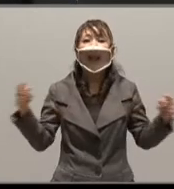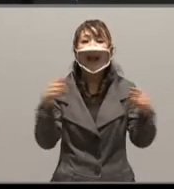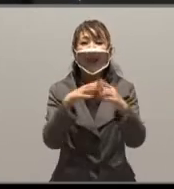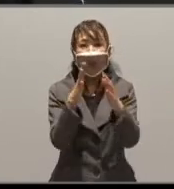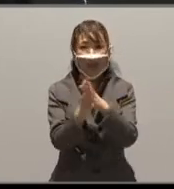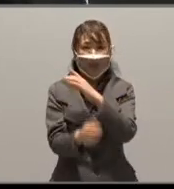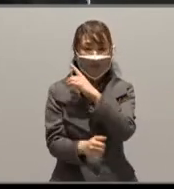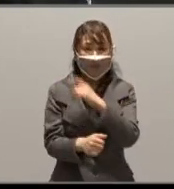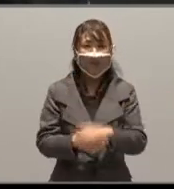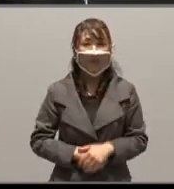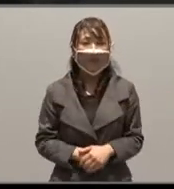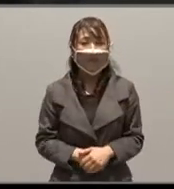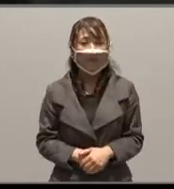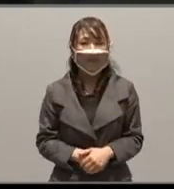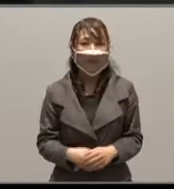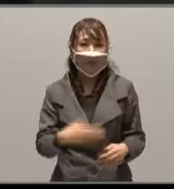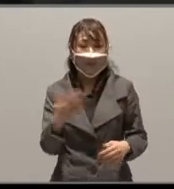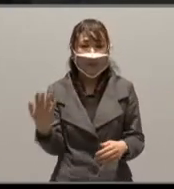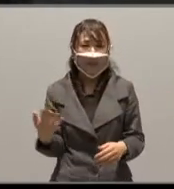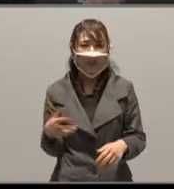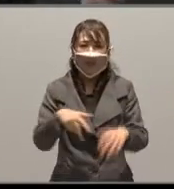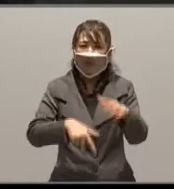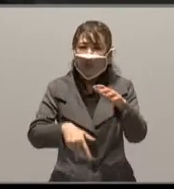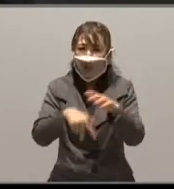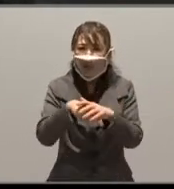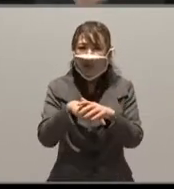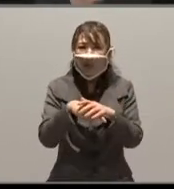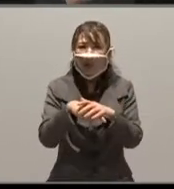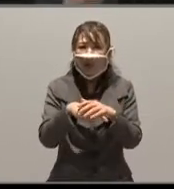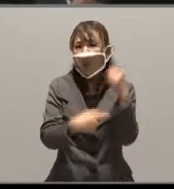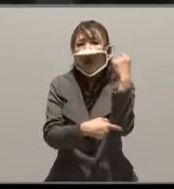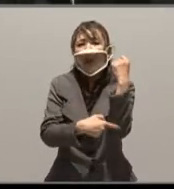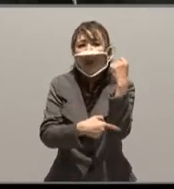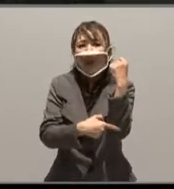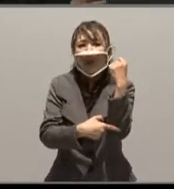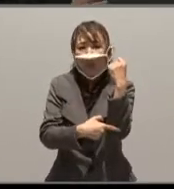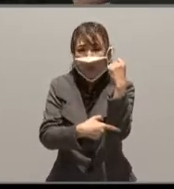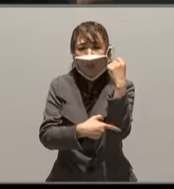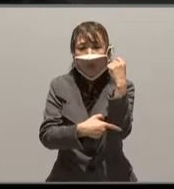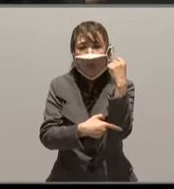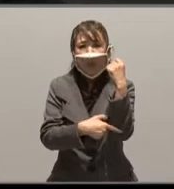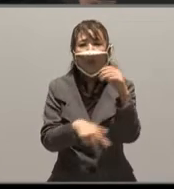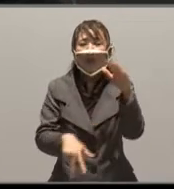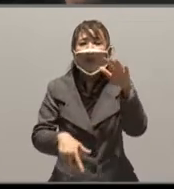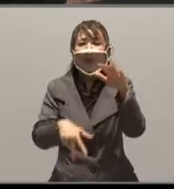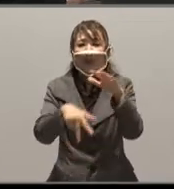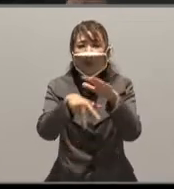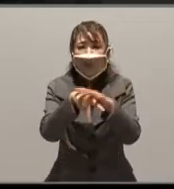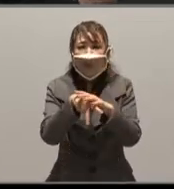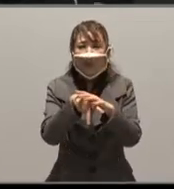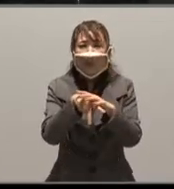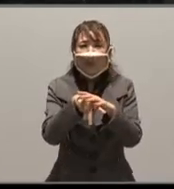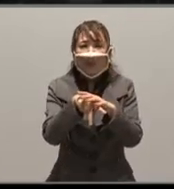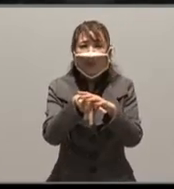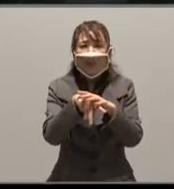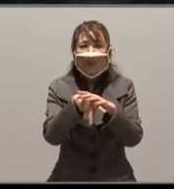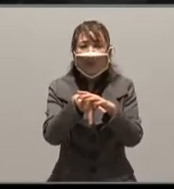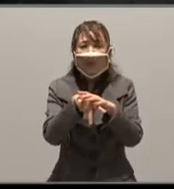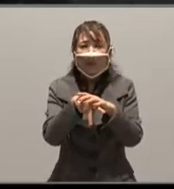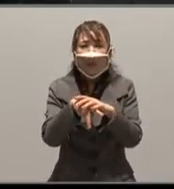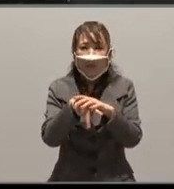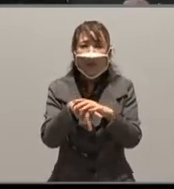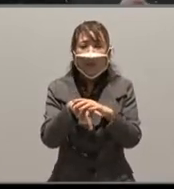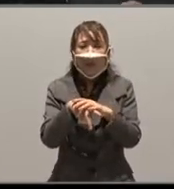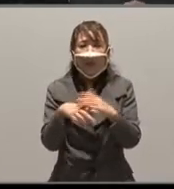enjoying the forest bathing in a beautiful forest in Nagano Prefecture. Stress is a key word. Now,